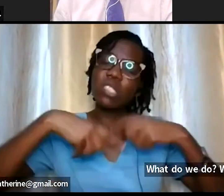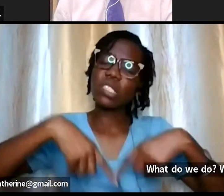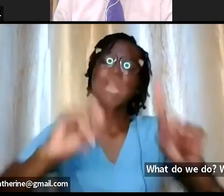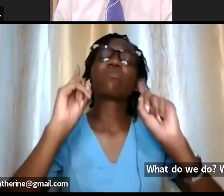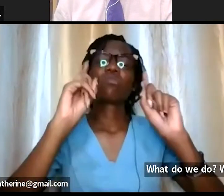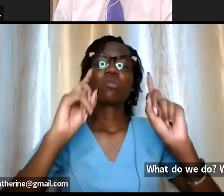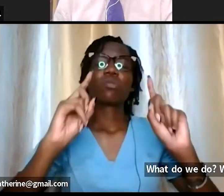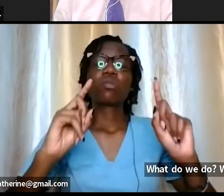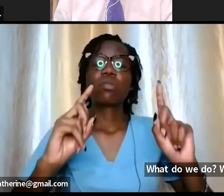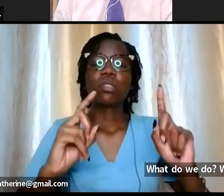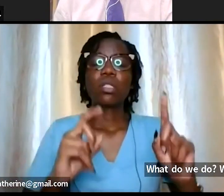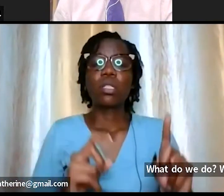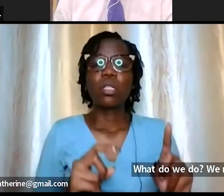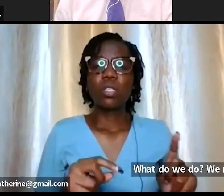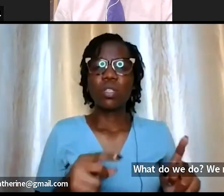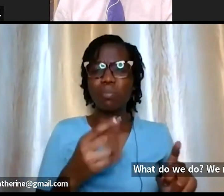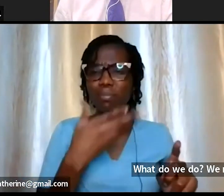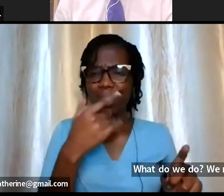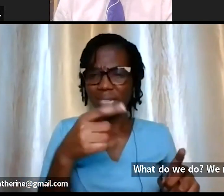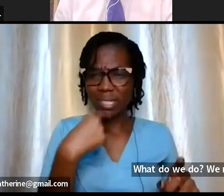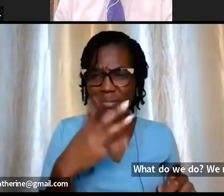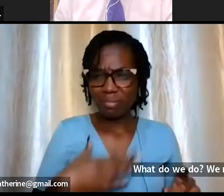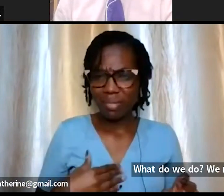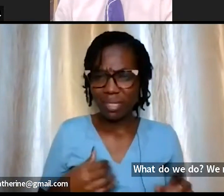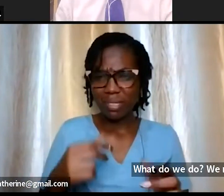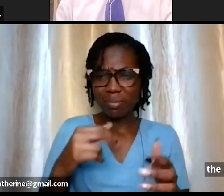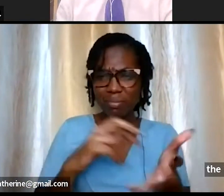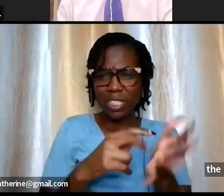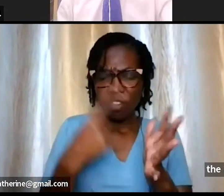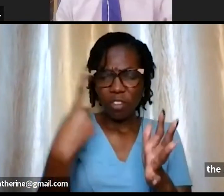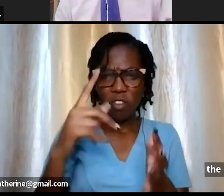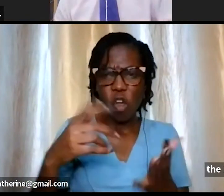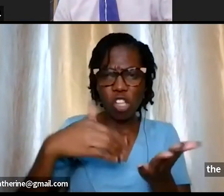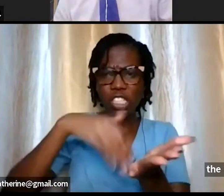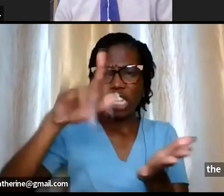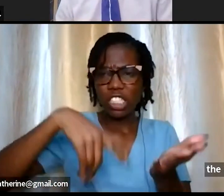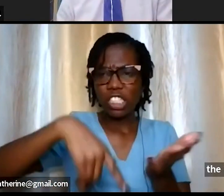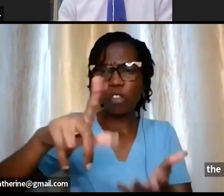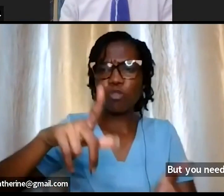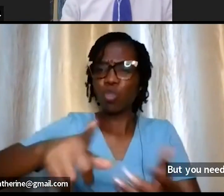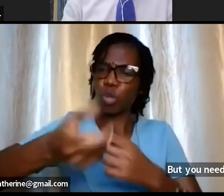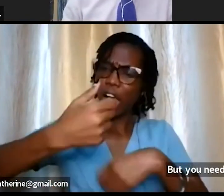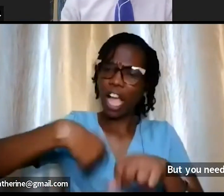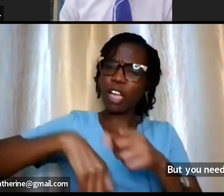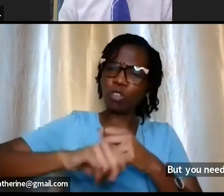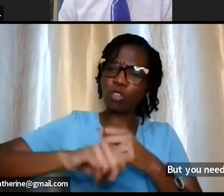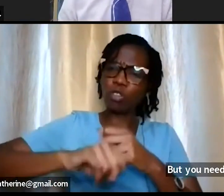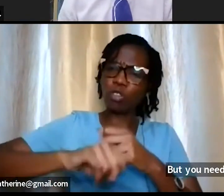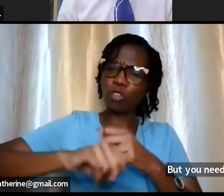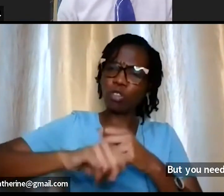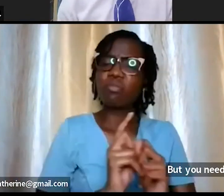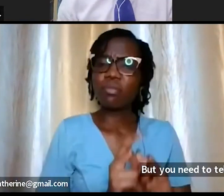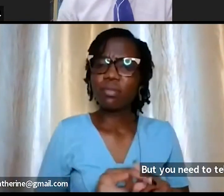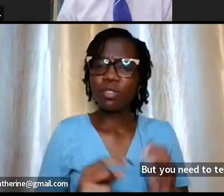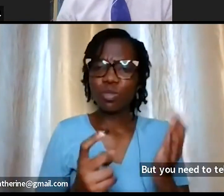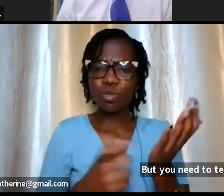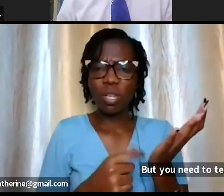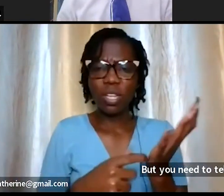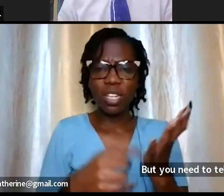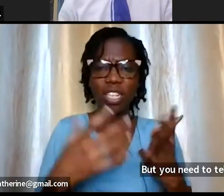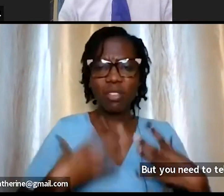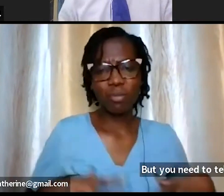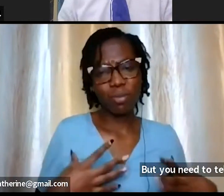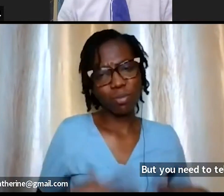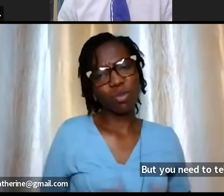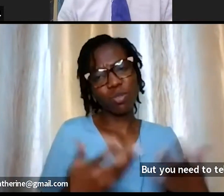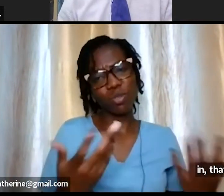what kujituma is in Luganda, or in the Swahili people on the call know. So